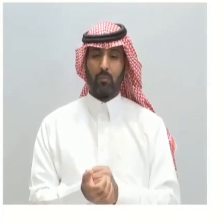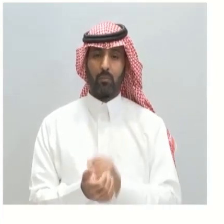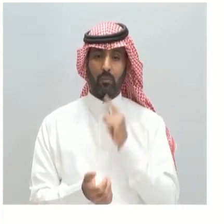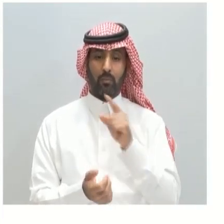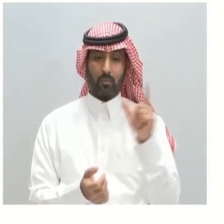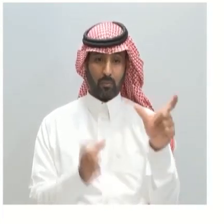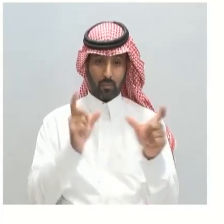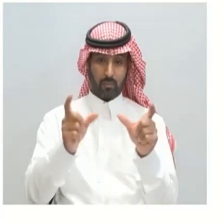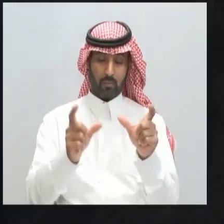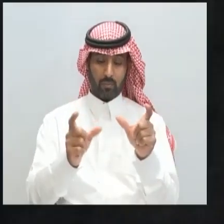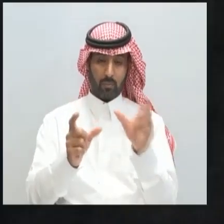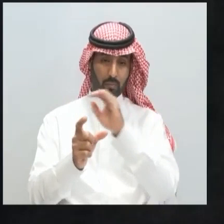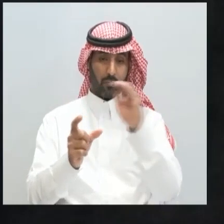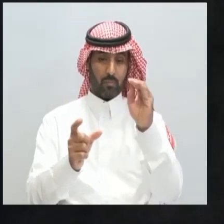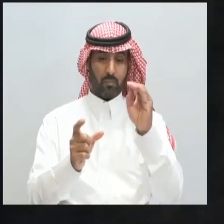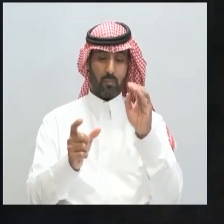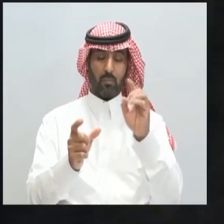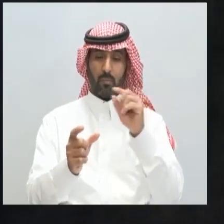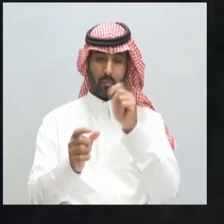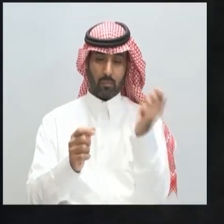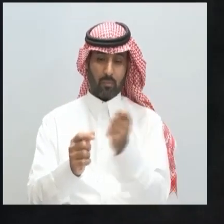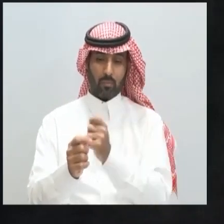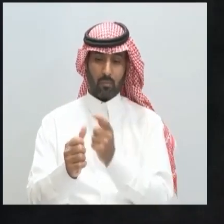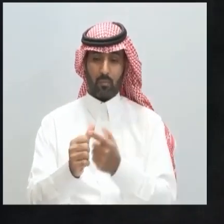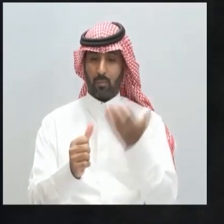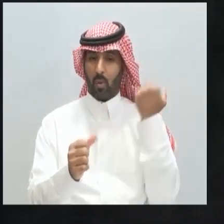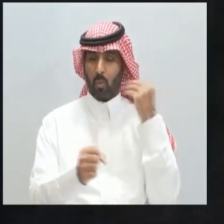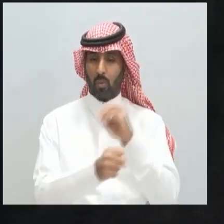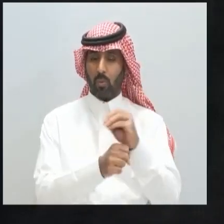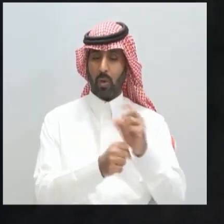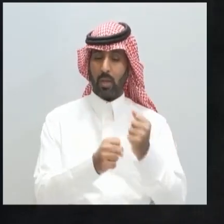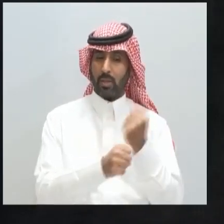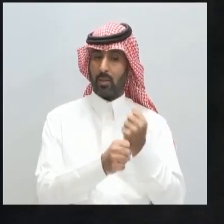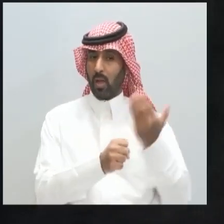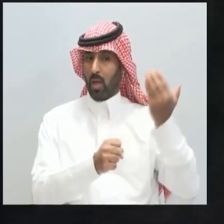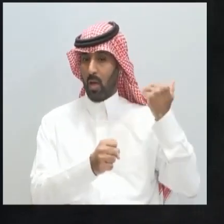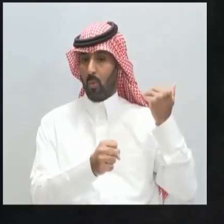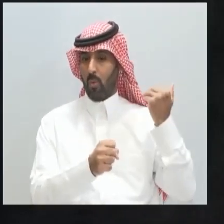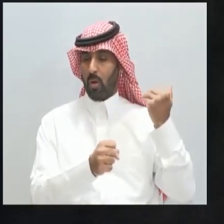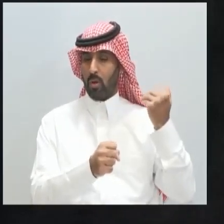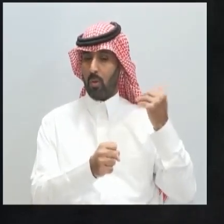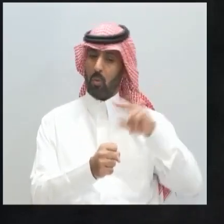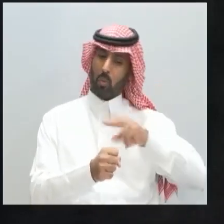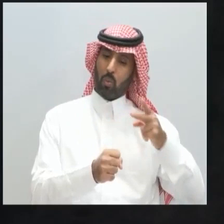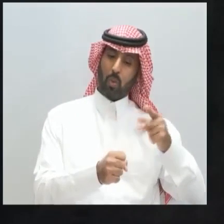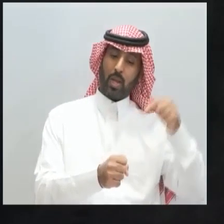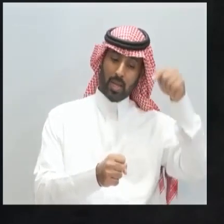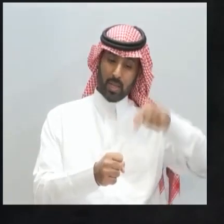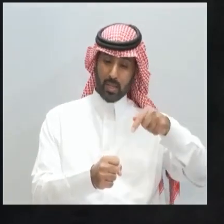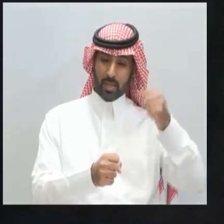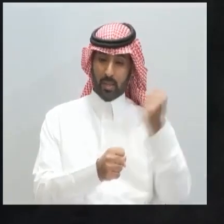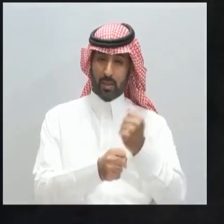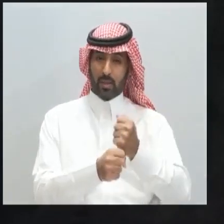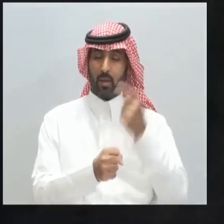you have these sentences. Complete them from what we have learned, the past participle or the present participle of your